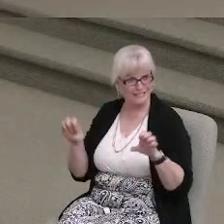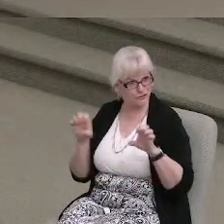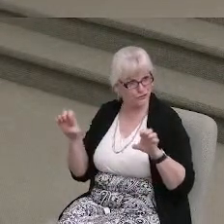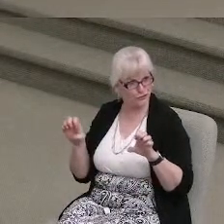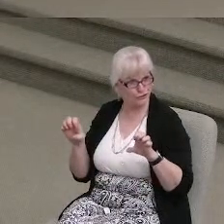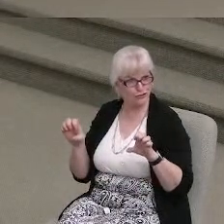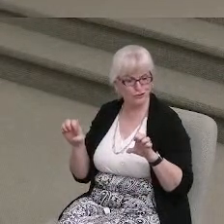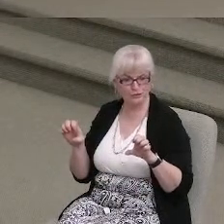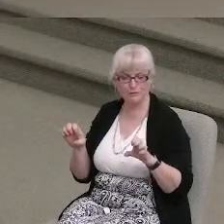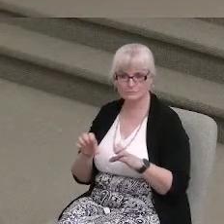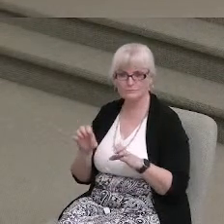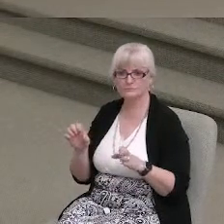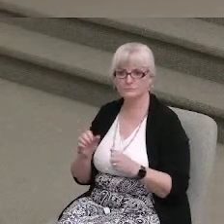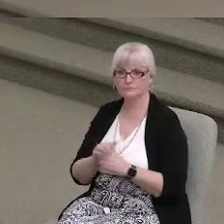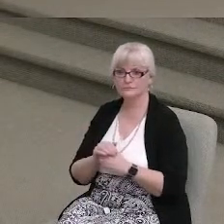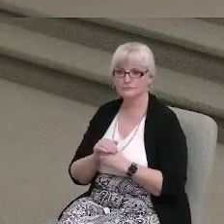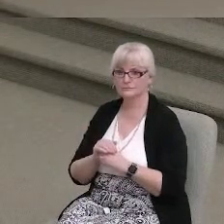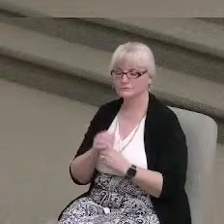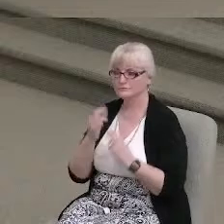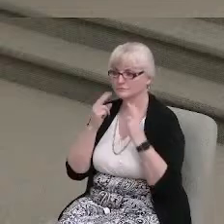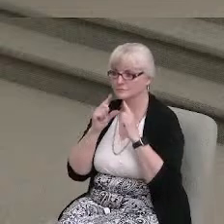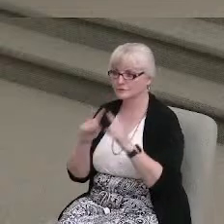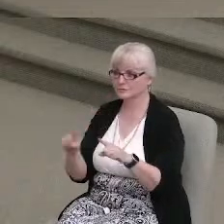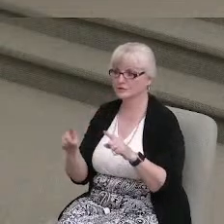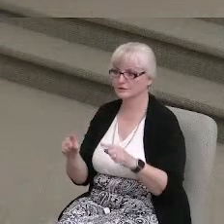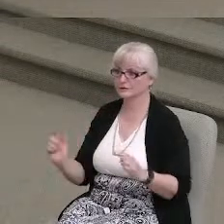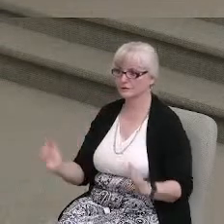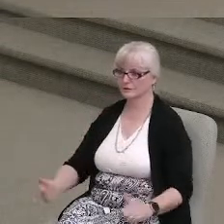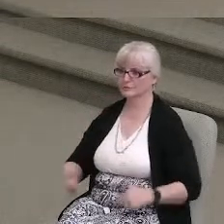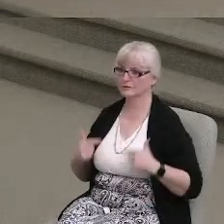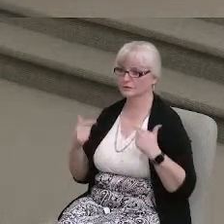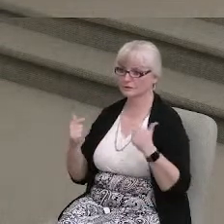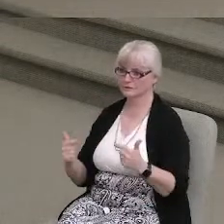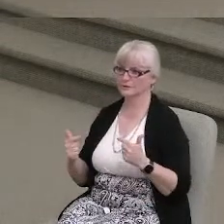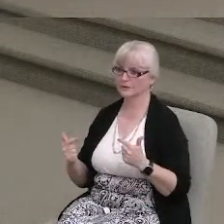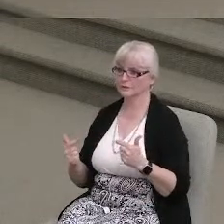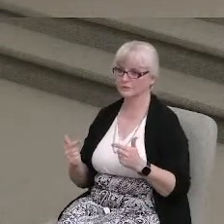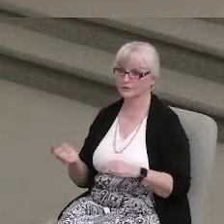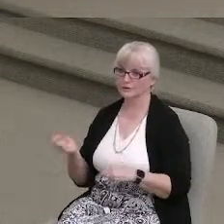of Jesus, a testament to God's power to bring life where there was death,